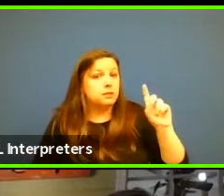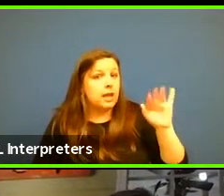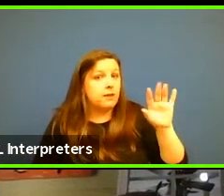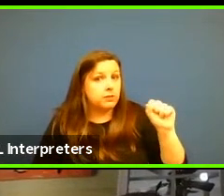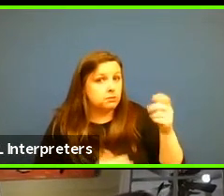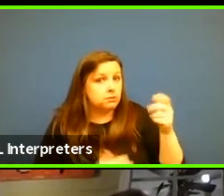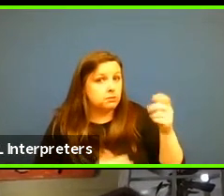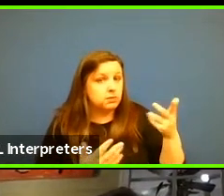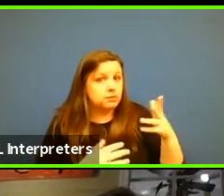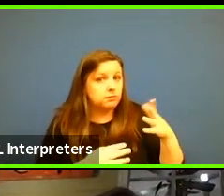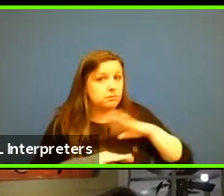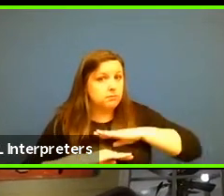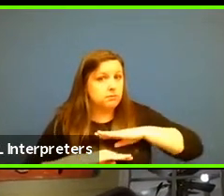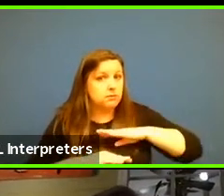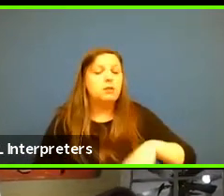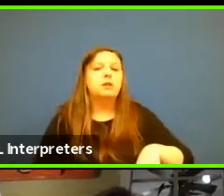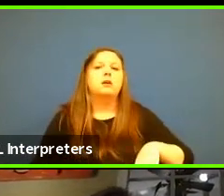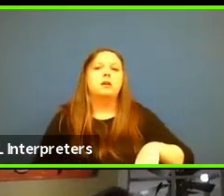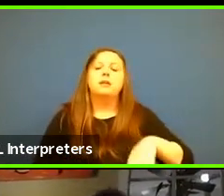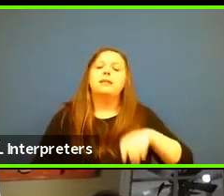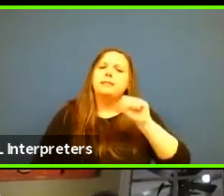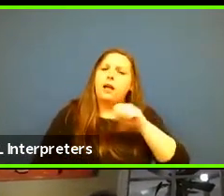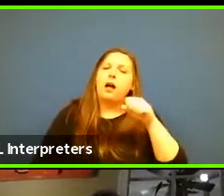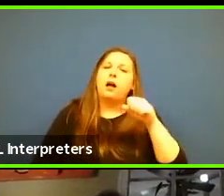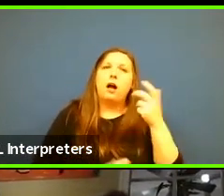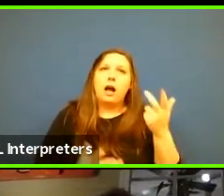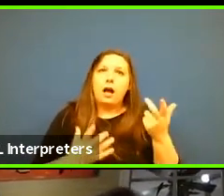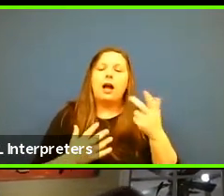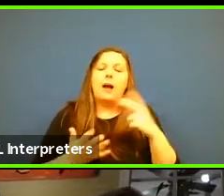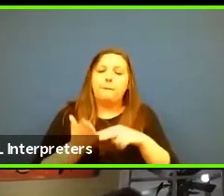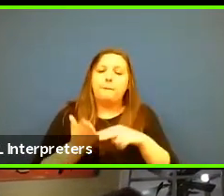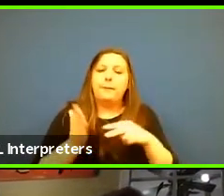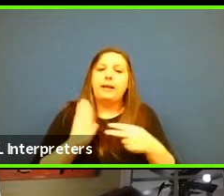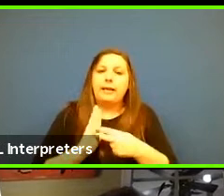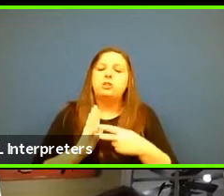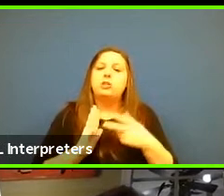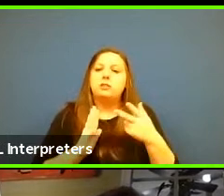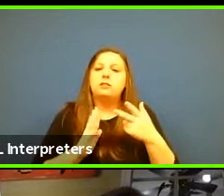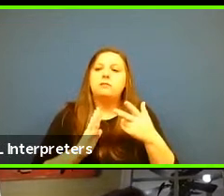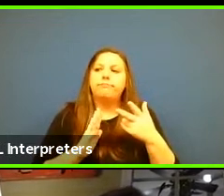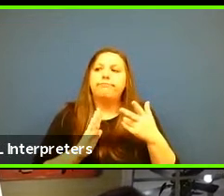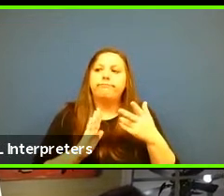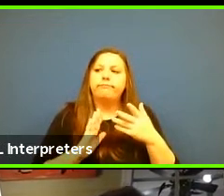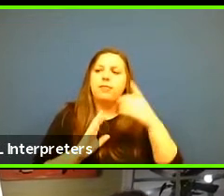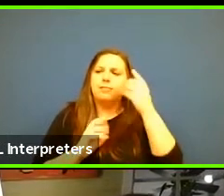Yeah, I mean, in terms of them being able to keep track of them,